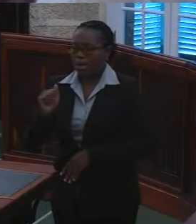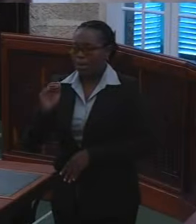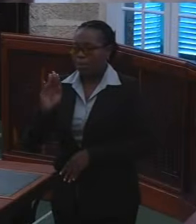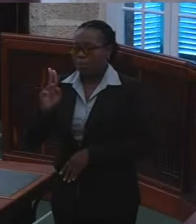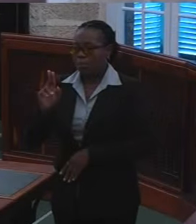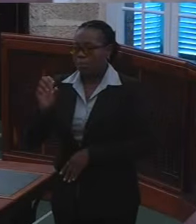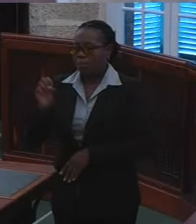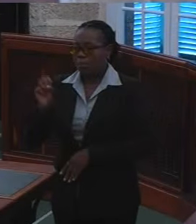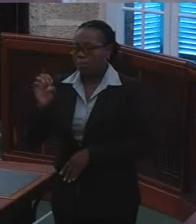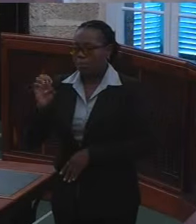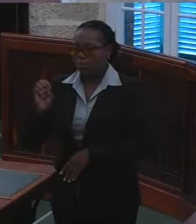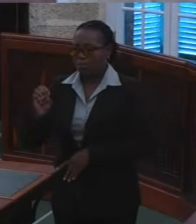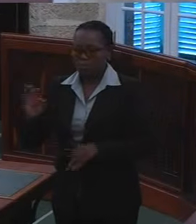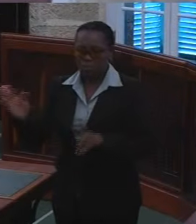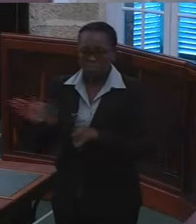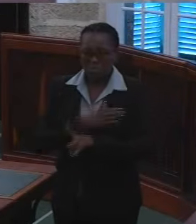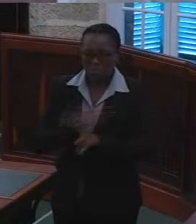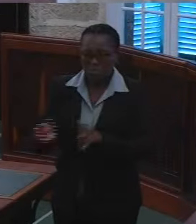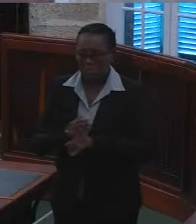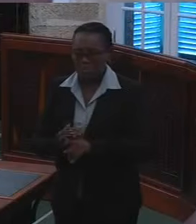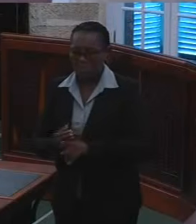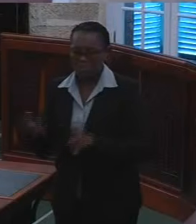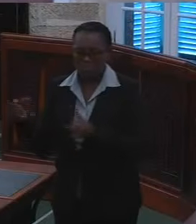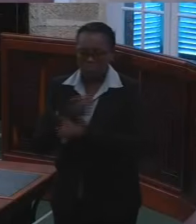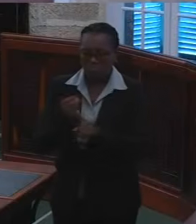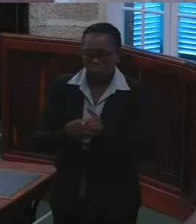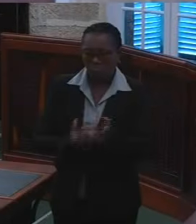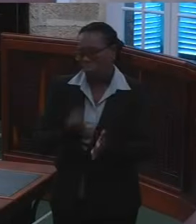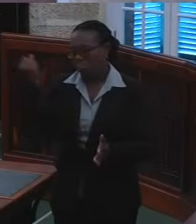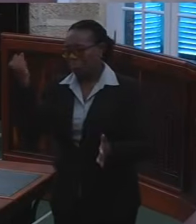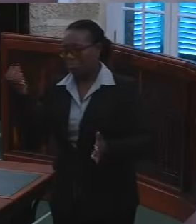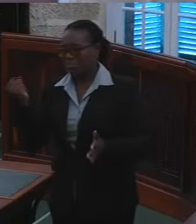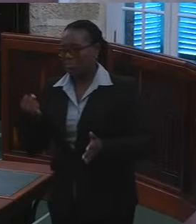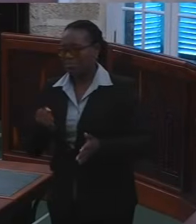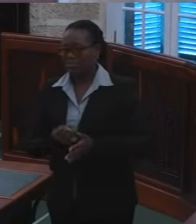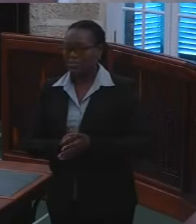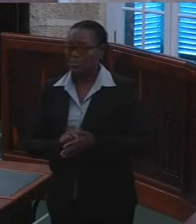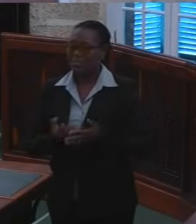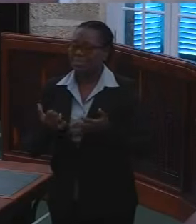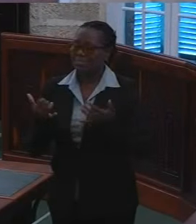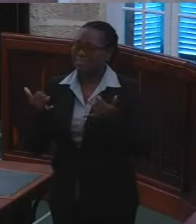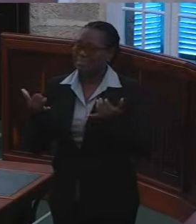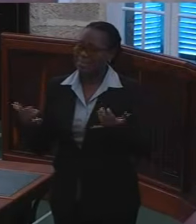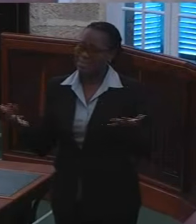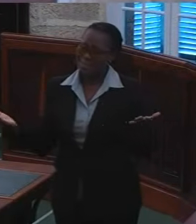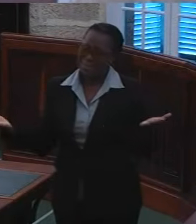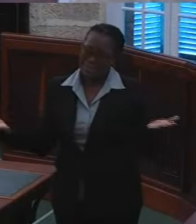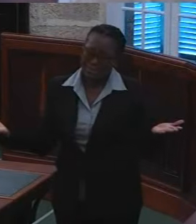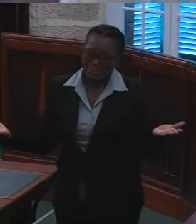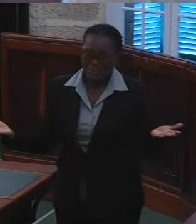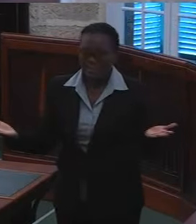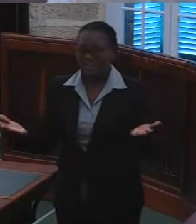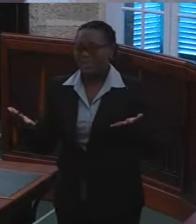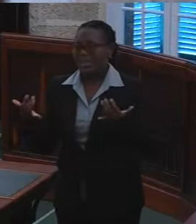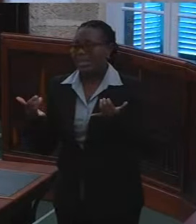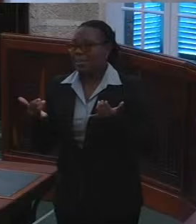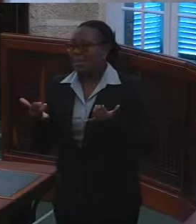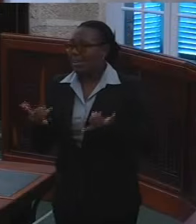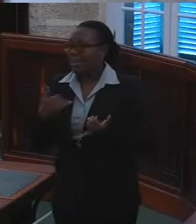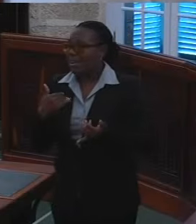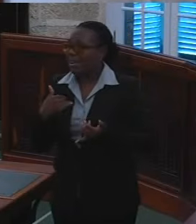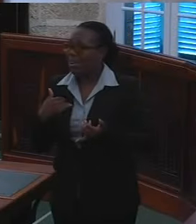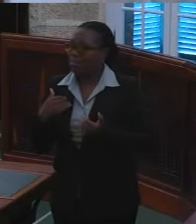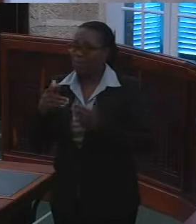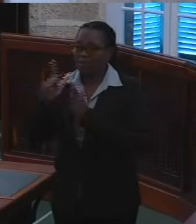this, where this government now has to move apace to have